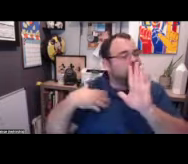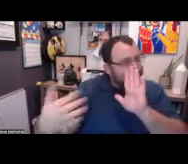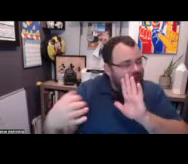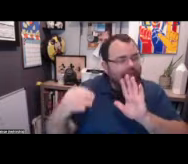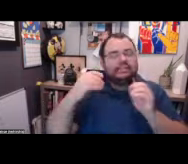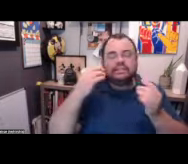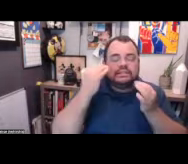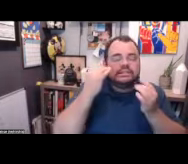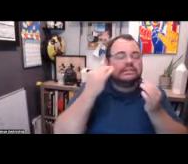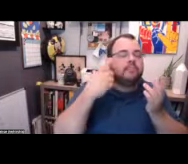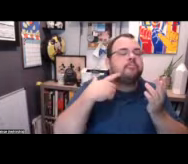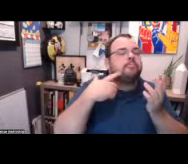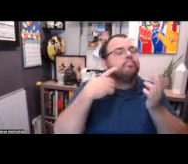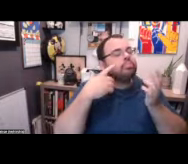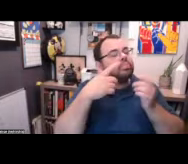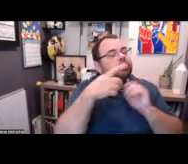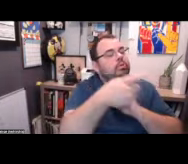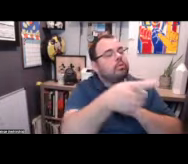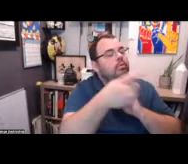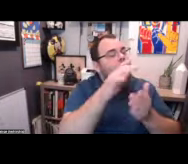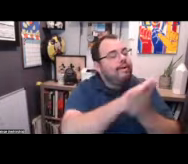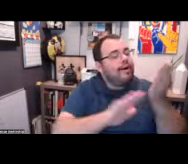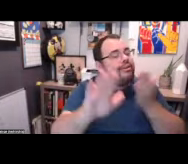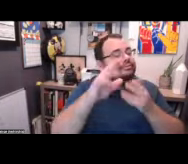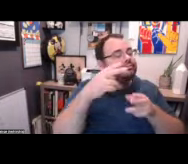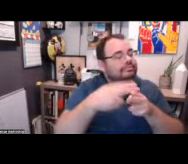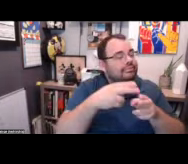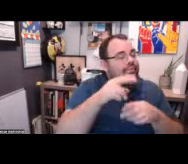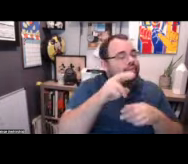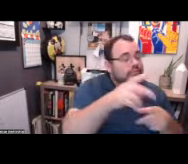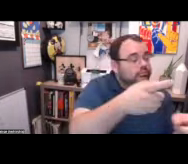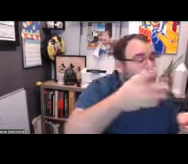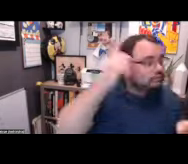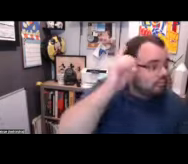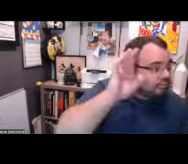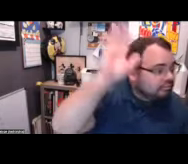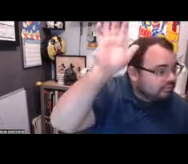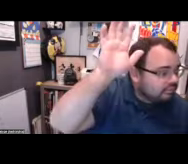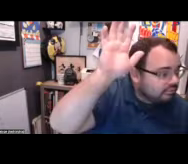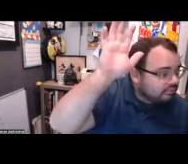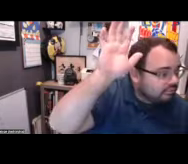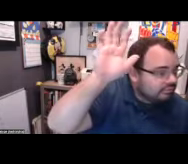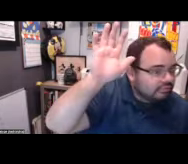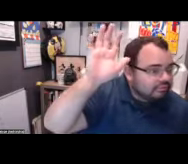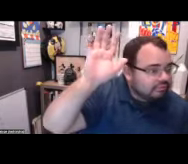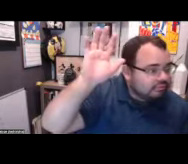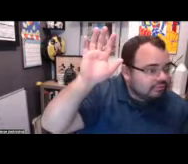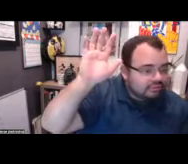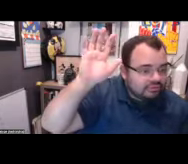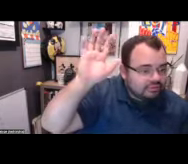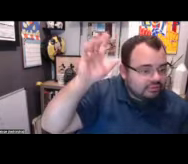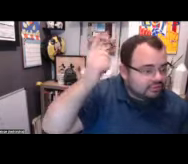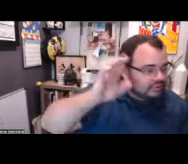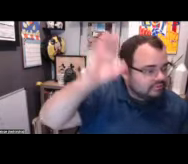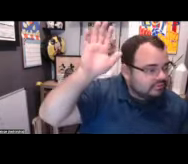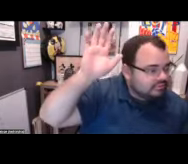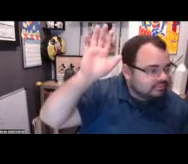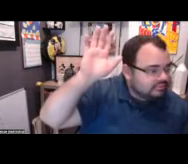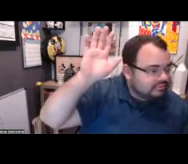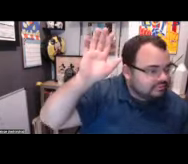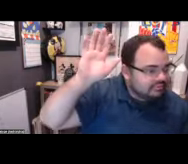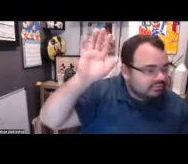I needed to bring this back and be proud of it. And they call it, well, you had a question? Somebody